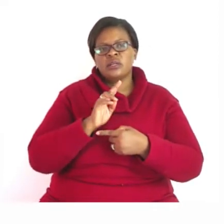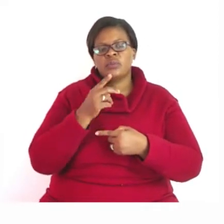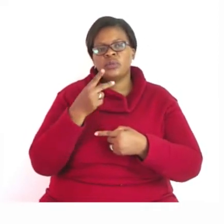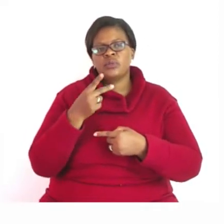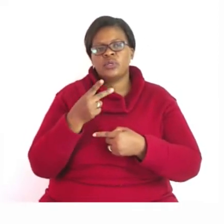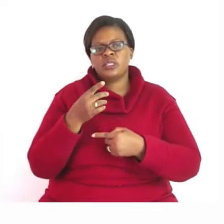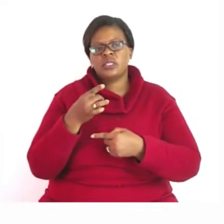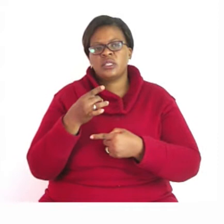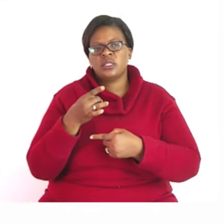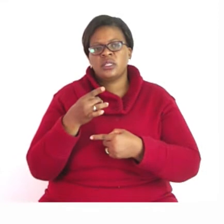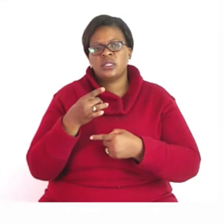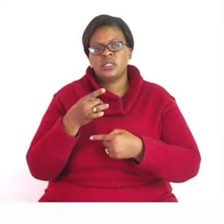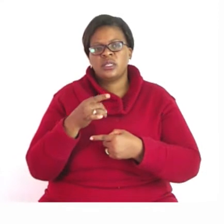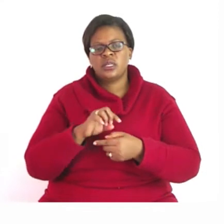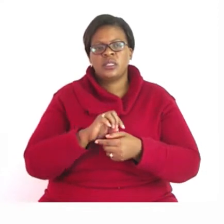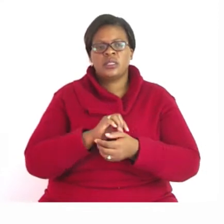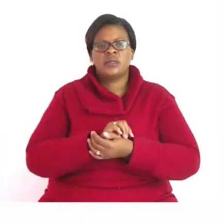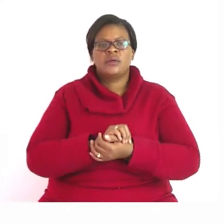from top to bottom.